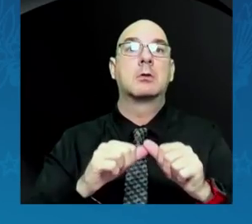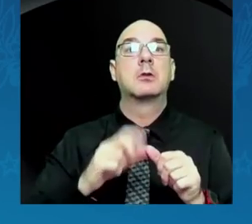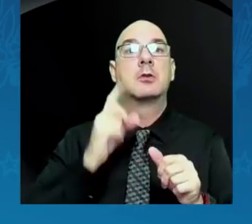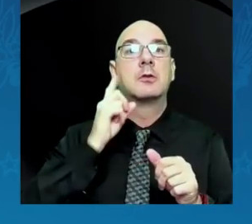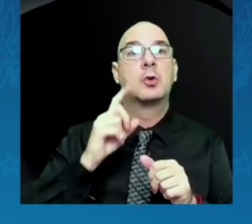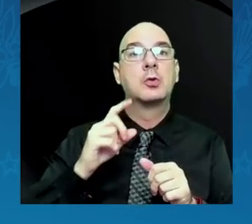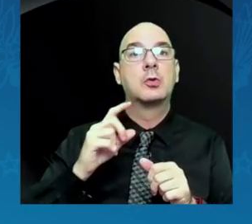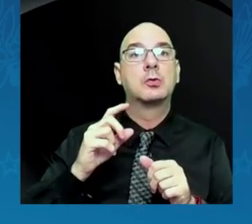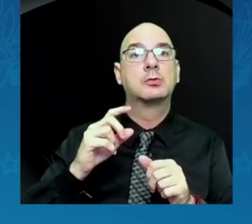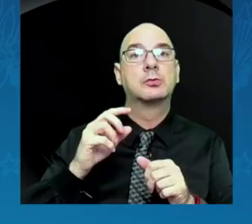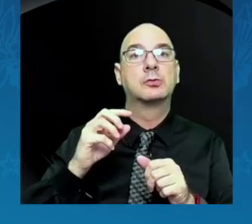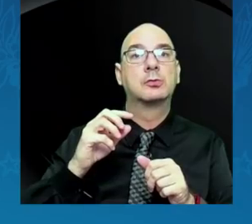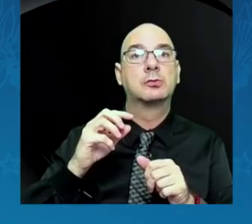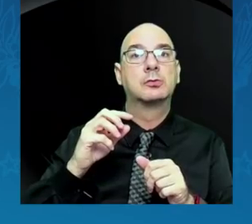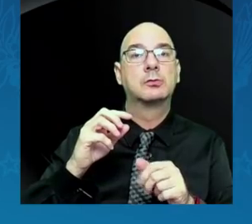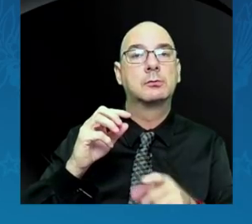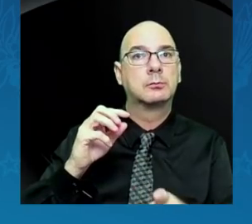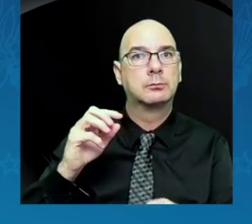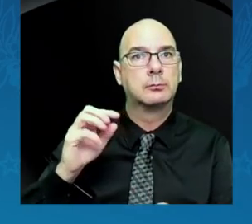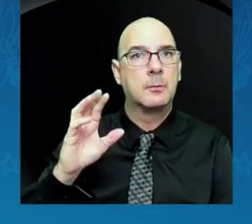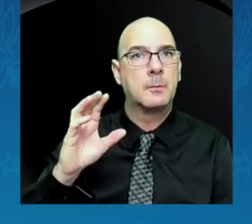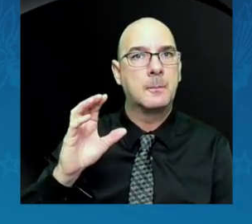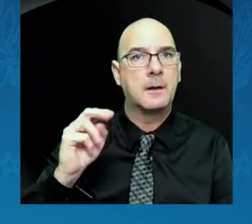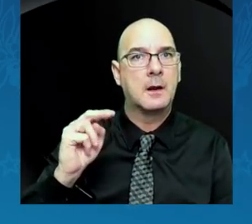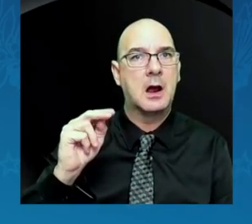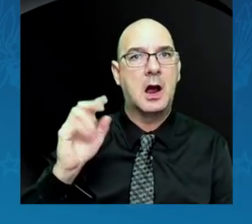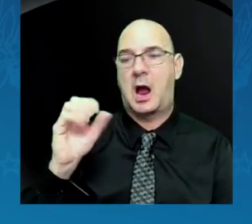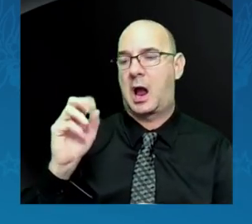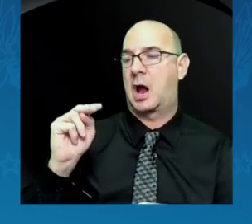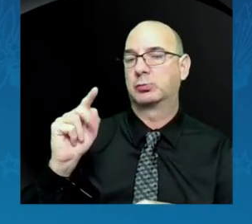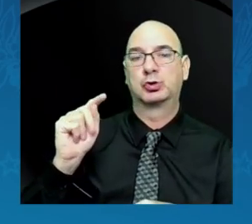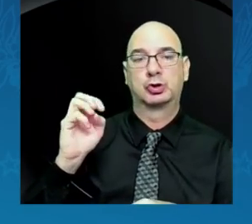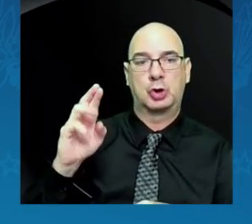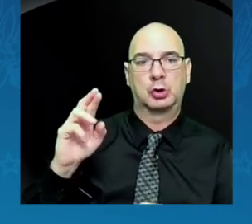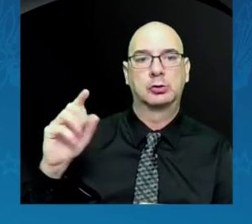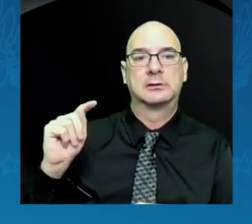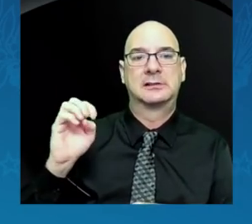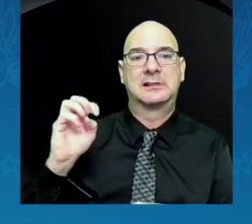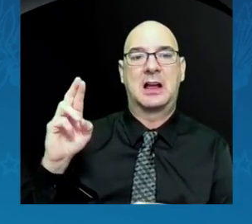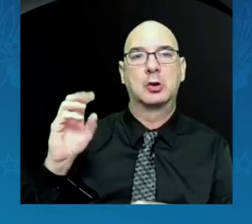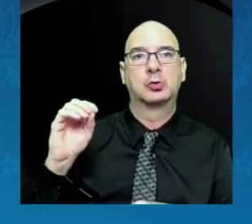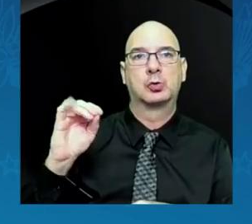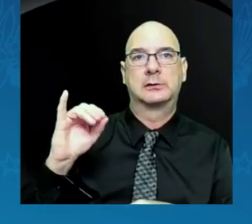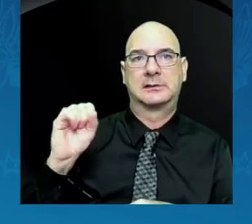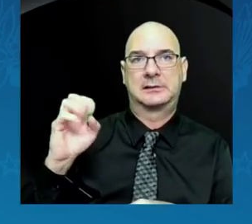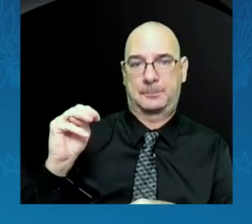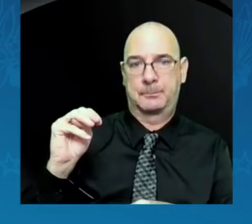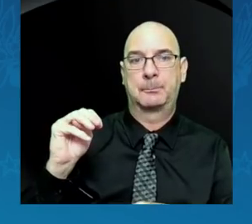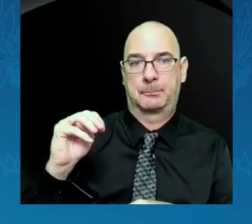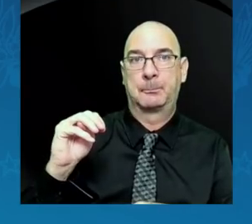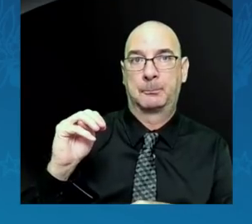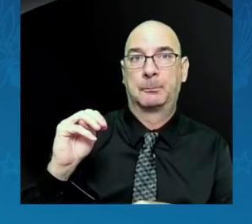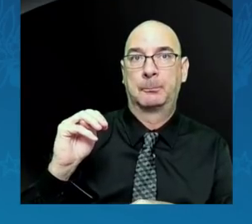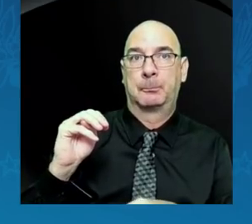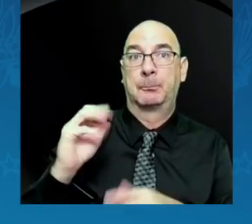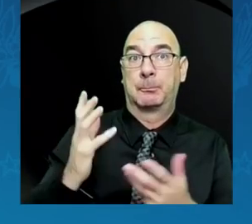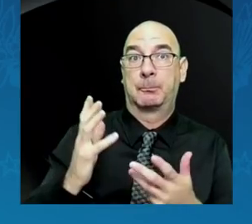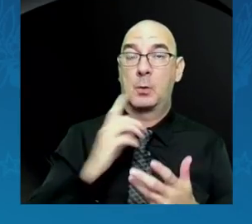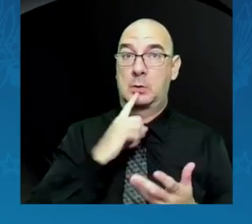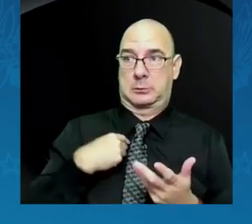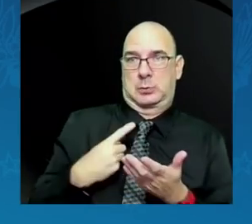yesterday, we addressed the growing issue of inequality. Again, something we have been discussing for months, which is that